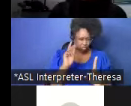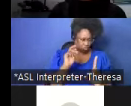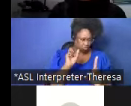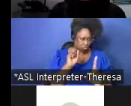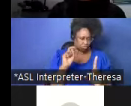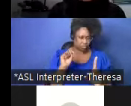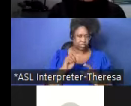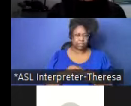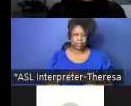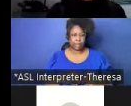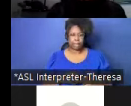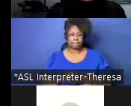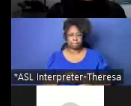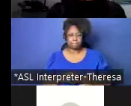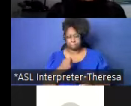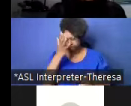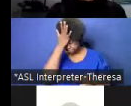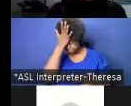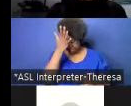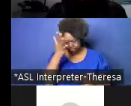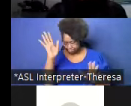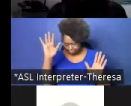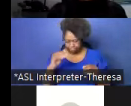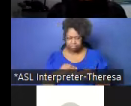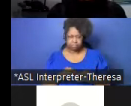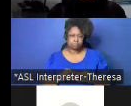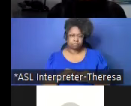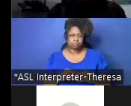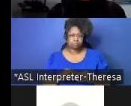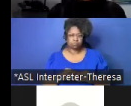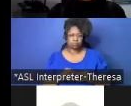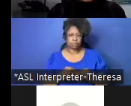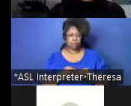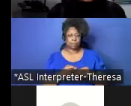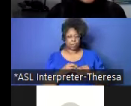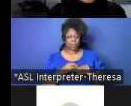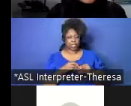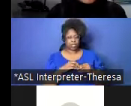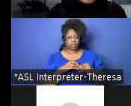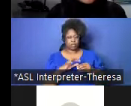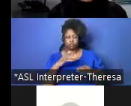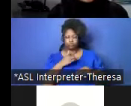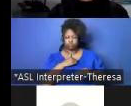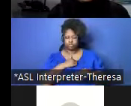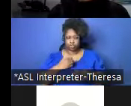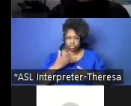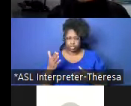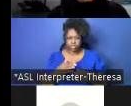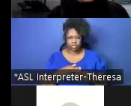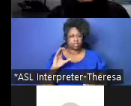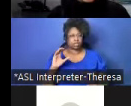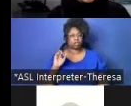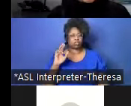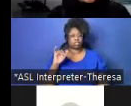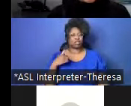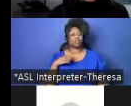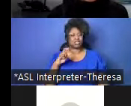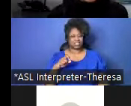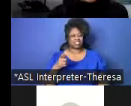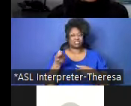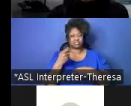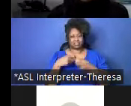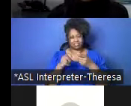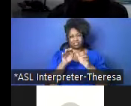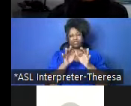earlier? Stupid of me. There we are. Oh, But anyway, I think. Sorry, go ahead. Oh, we need to switch translators just